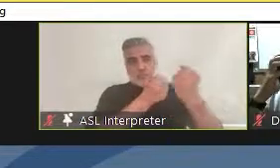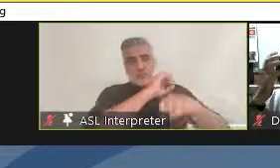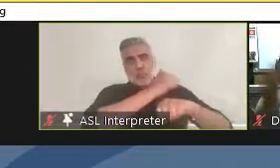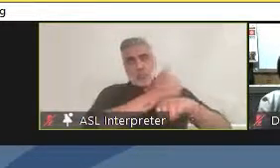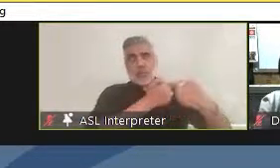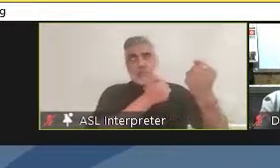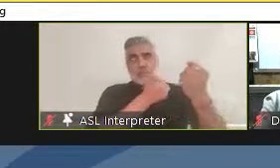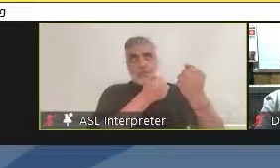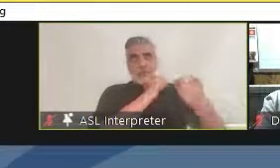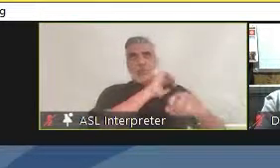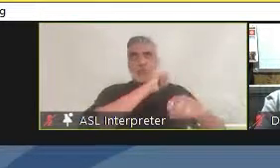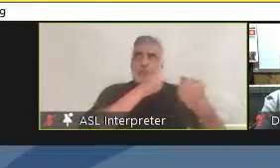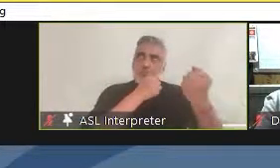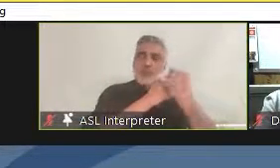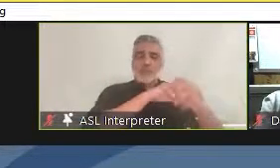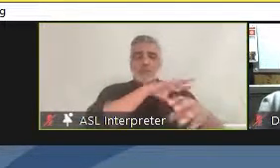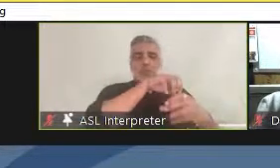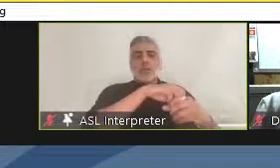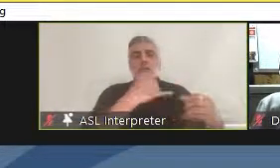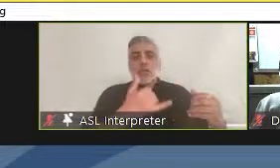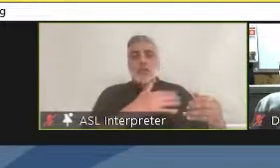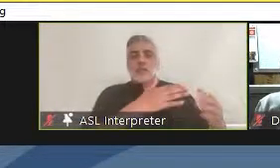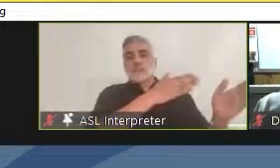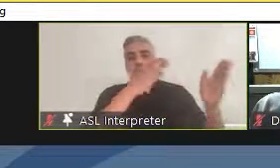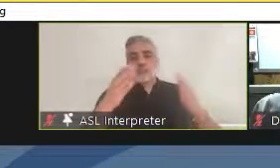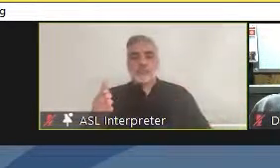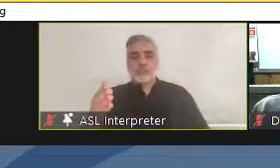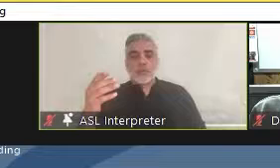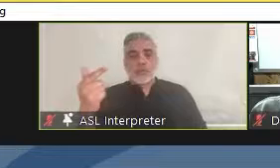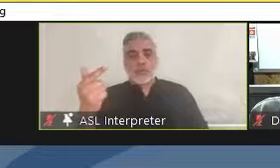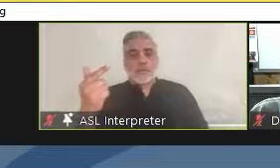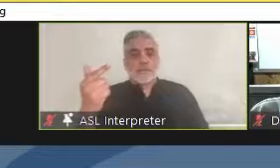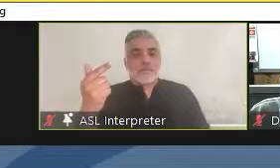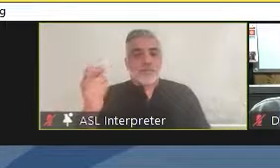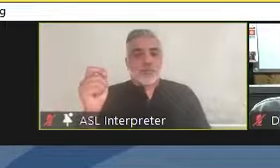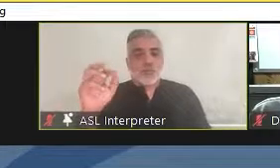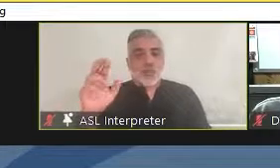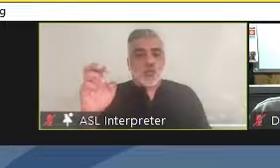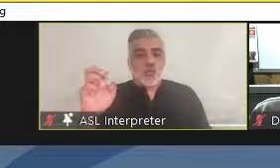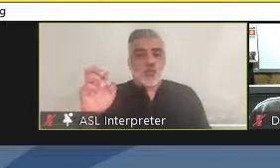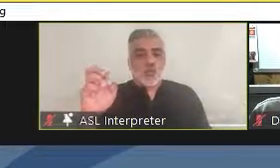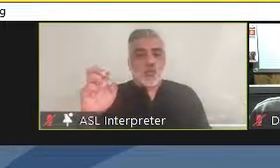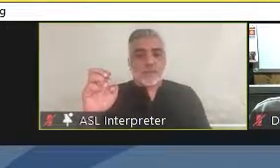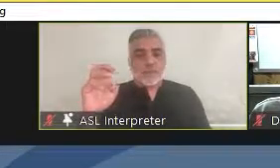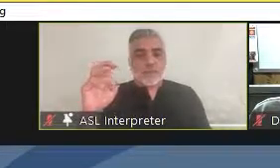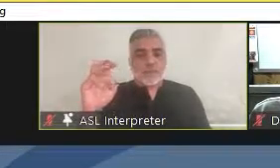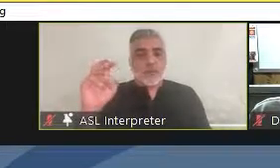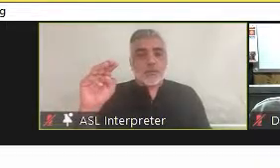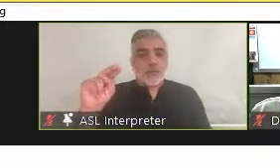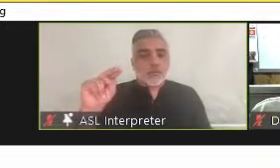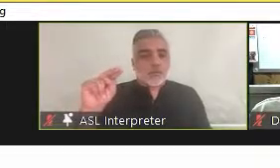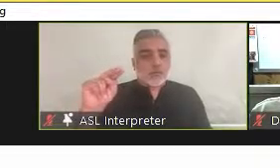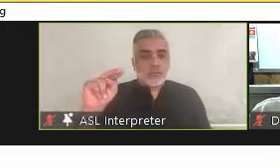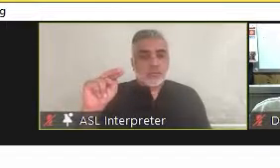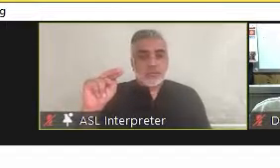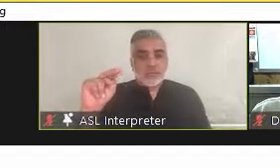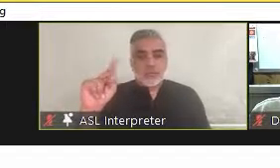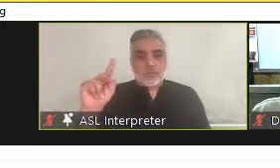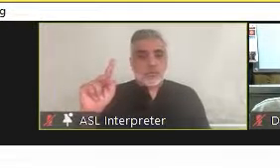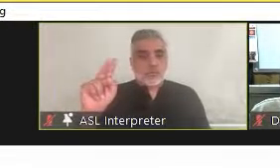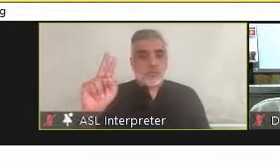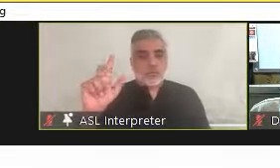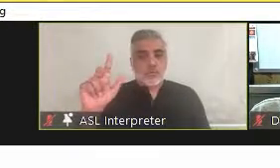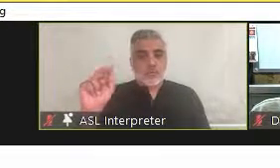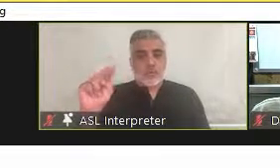now invite George Nulanga and Wilson Munyeze to share with us the work that they're doing in Rwanda